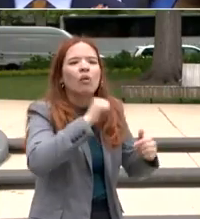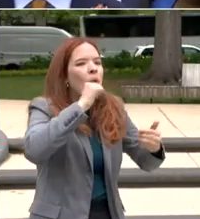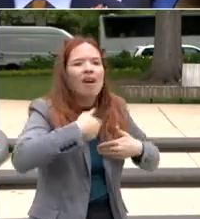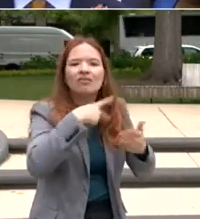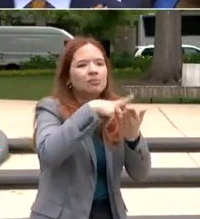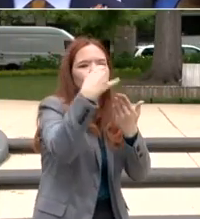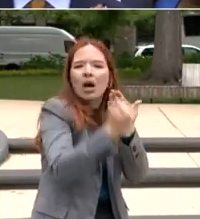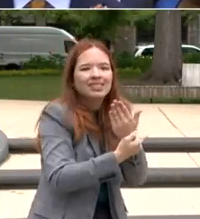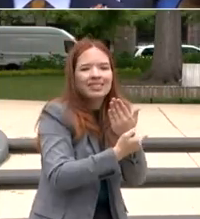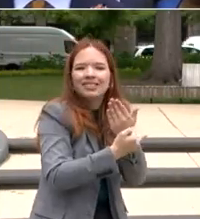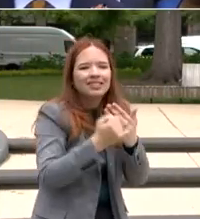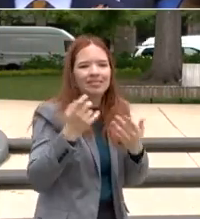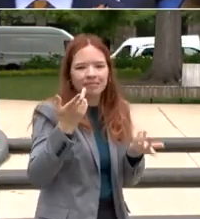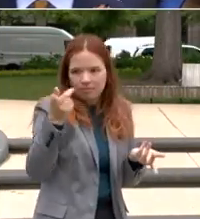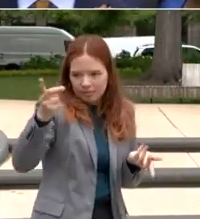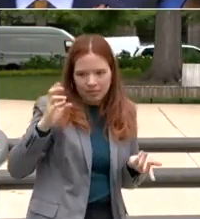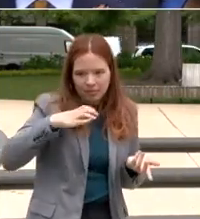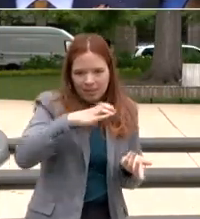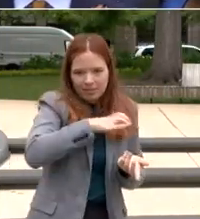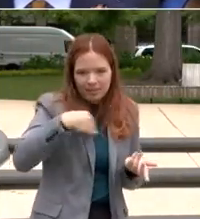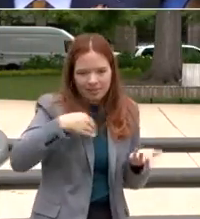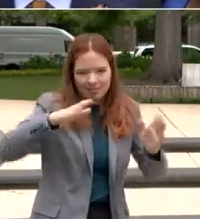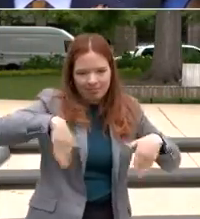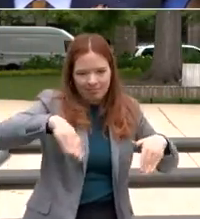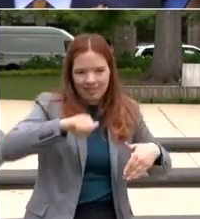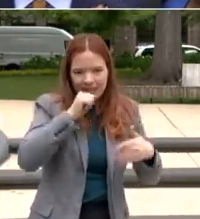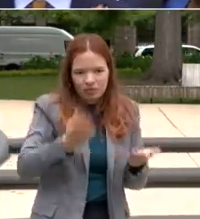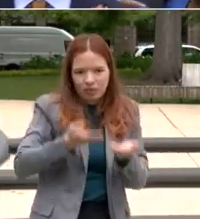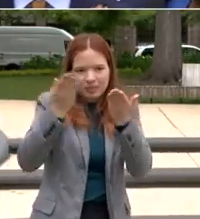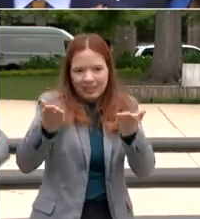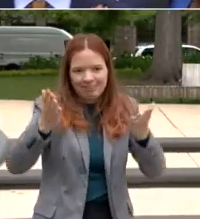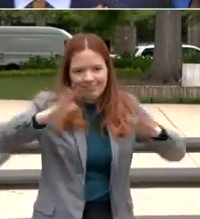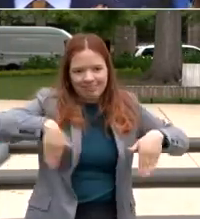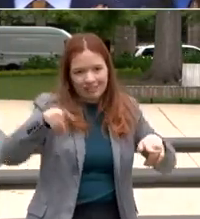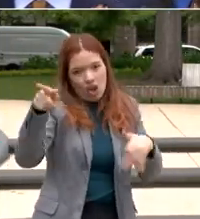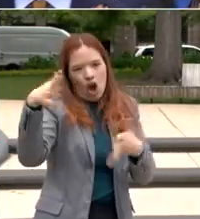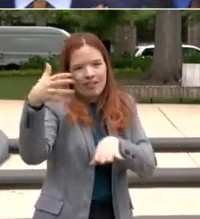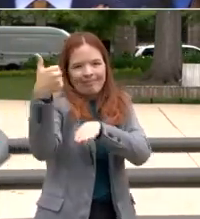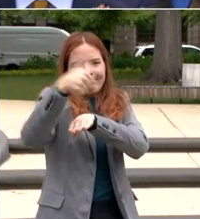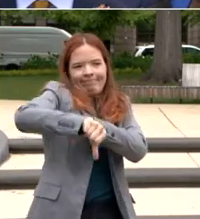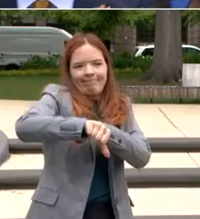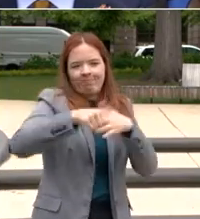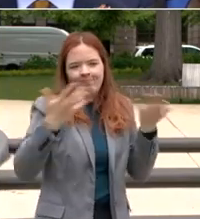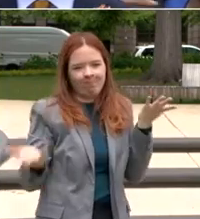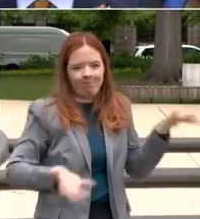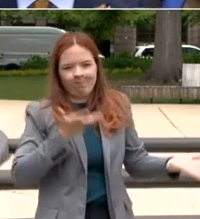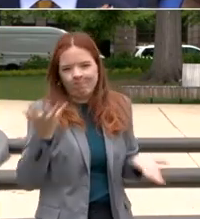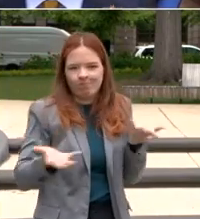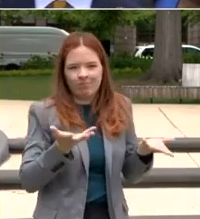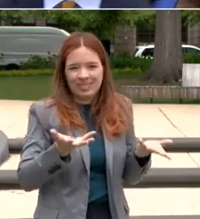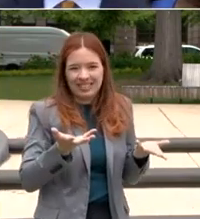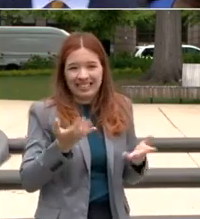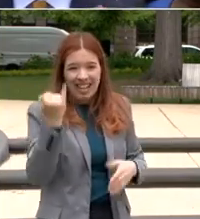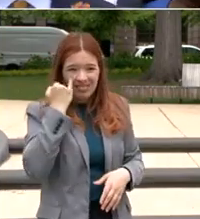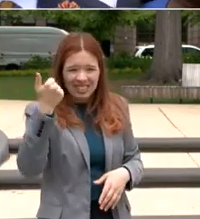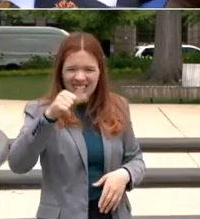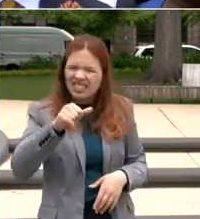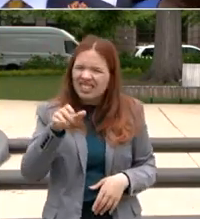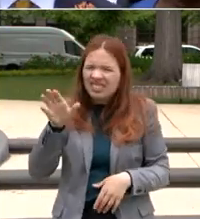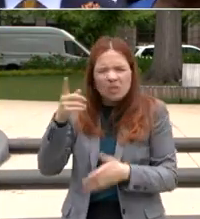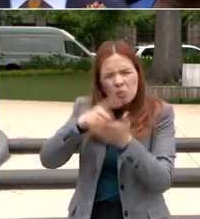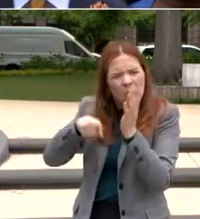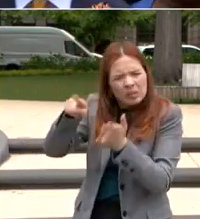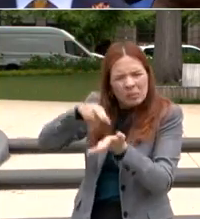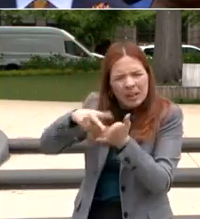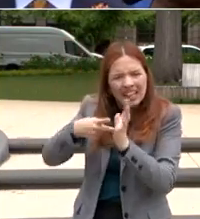Transportation Committee's recommendations are upheld. I'm not sure what that means though. Like, It why? means just